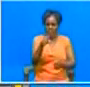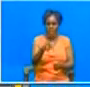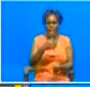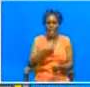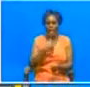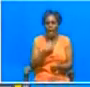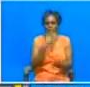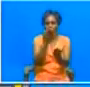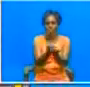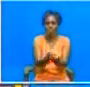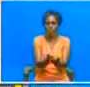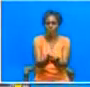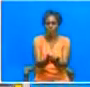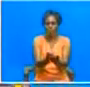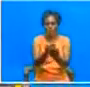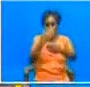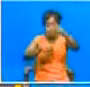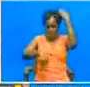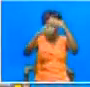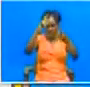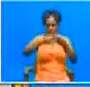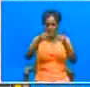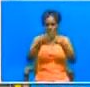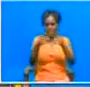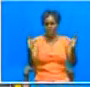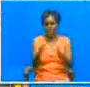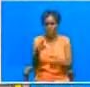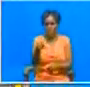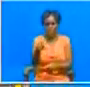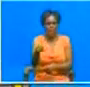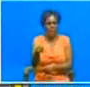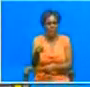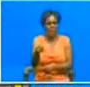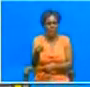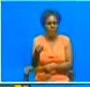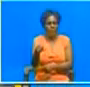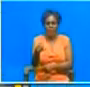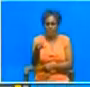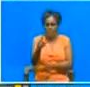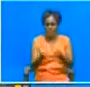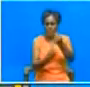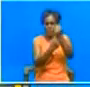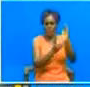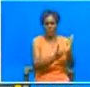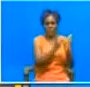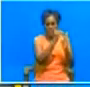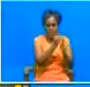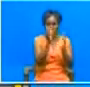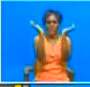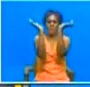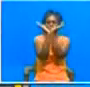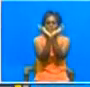host the proposed university. That has stung a group of athletes led by marathoner Wilson Kipsang, who support the development of the